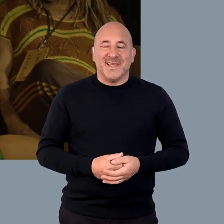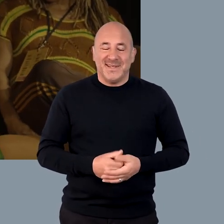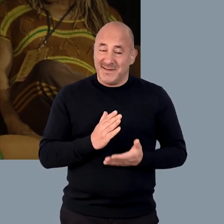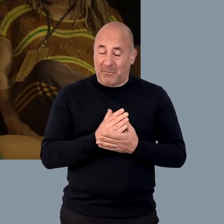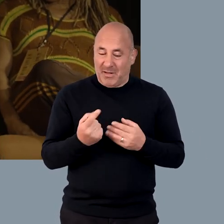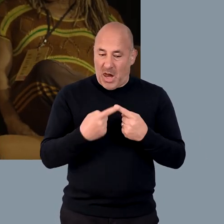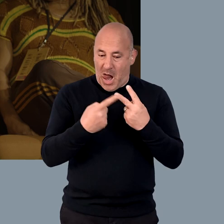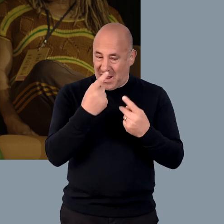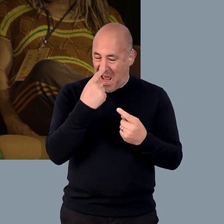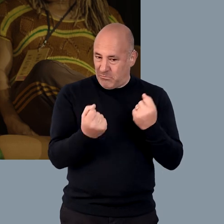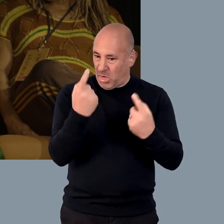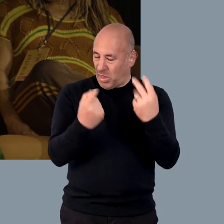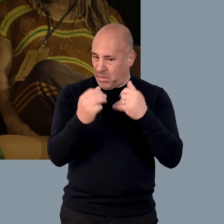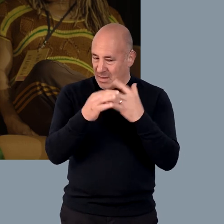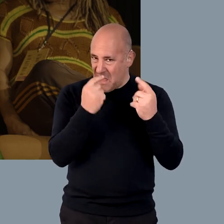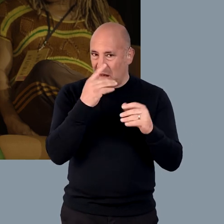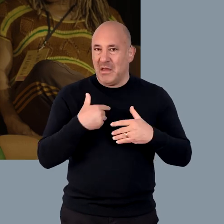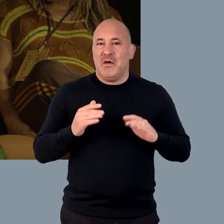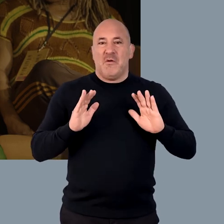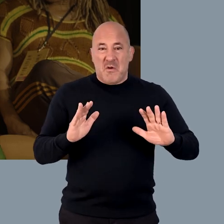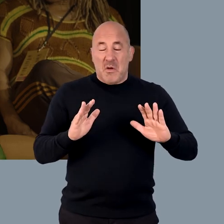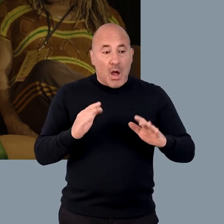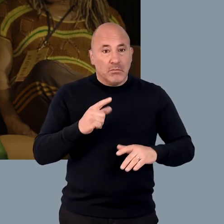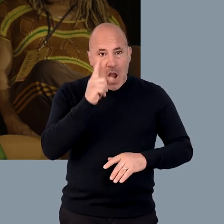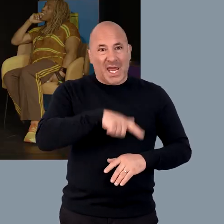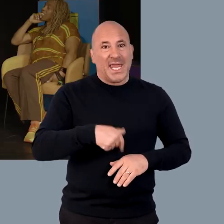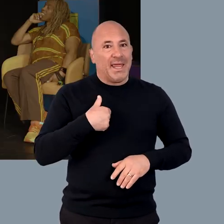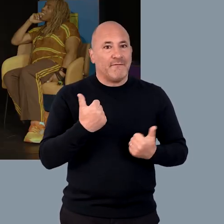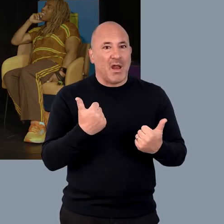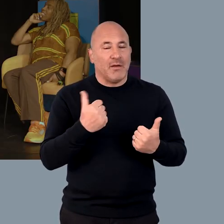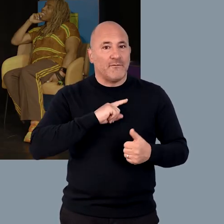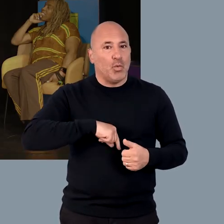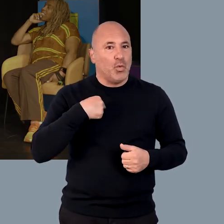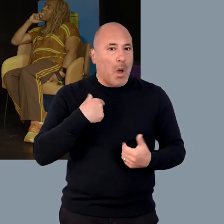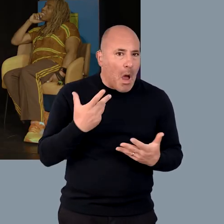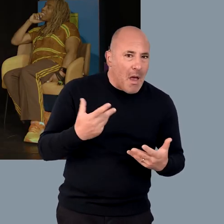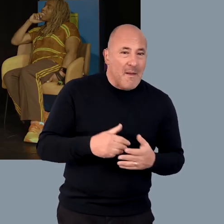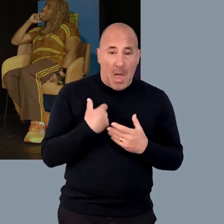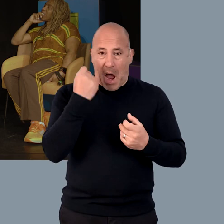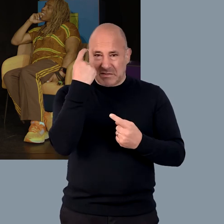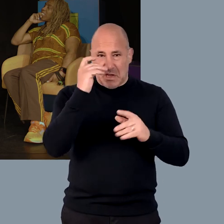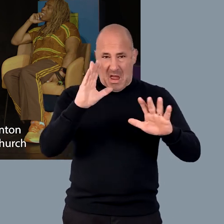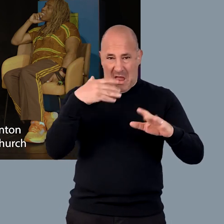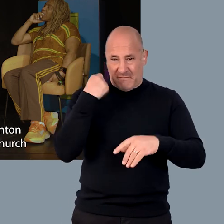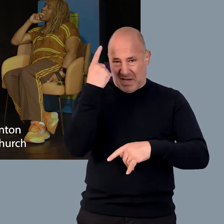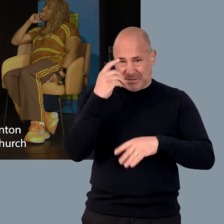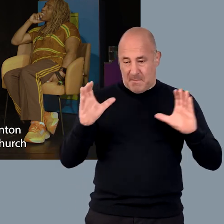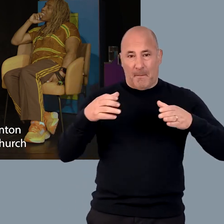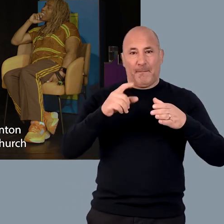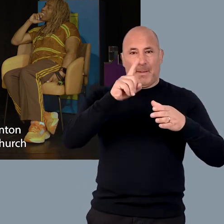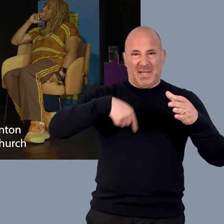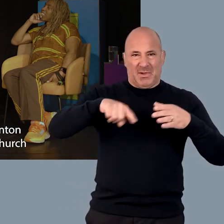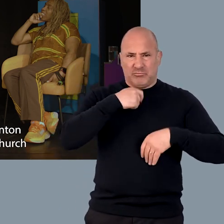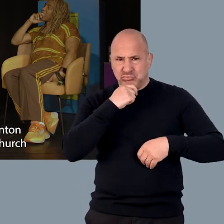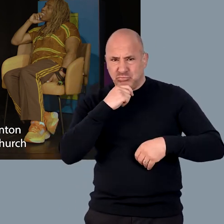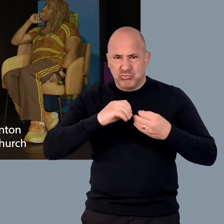Lots could go wrong. But actually it didn't, I don't think. So I came up with an idea collectively with a group of people. had this idea for this